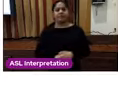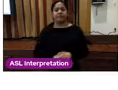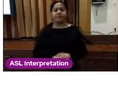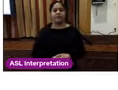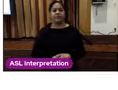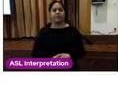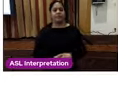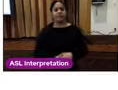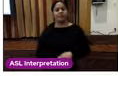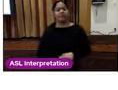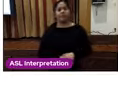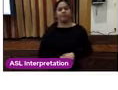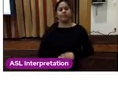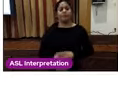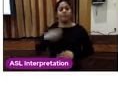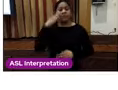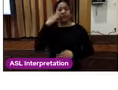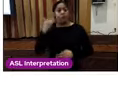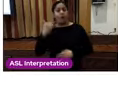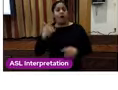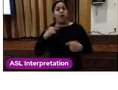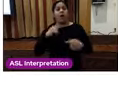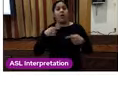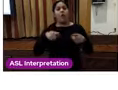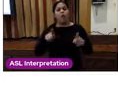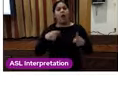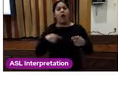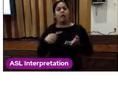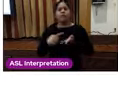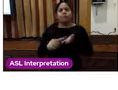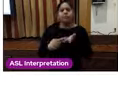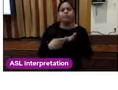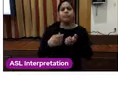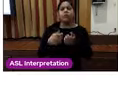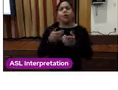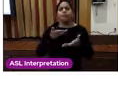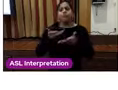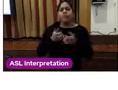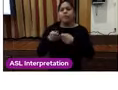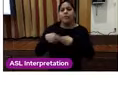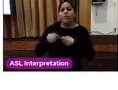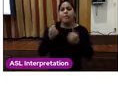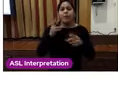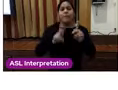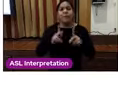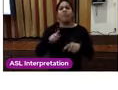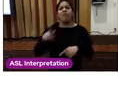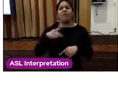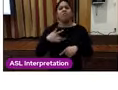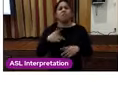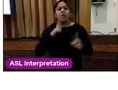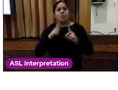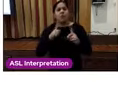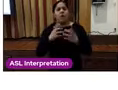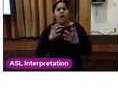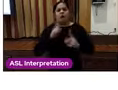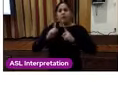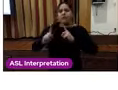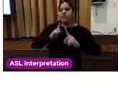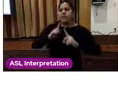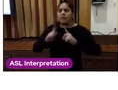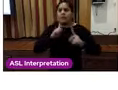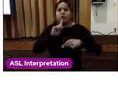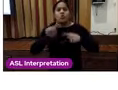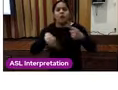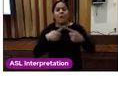when I speak to a lot of you, when we have a lot of conversations in the community, we talk a lot of conversations going on